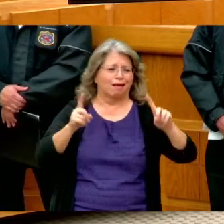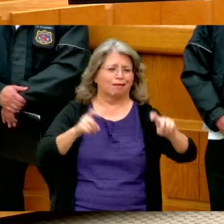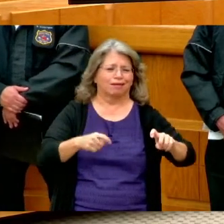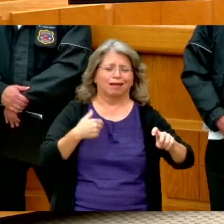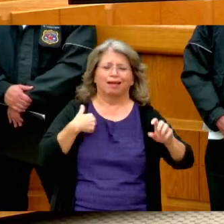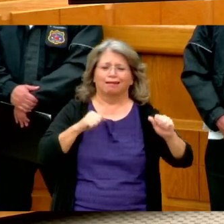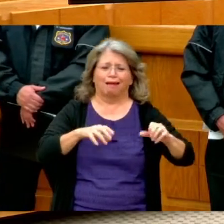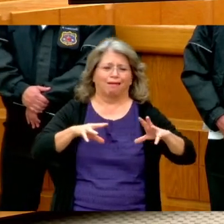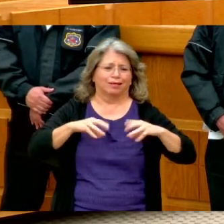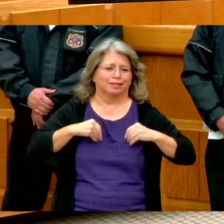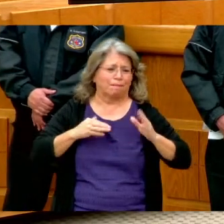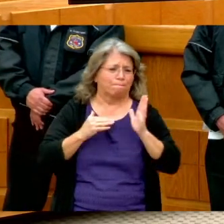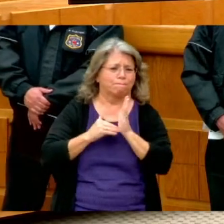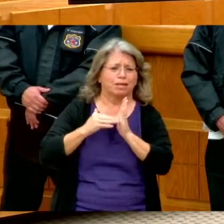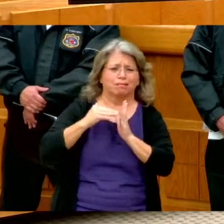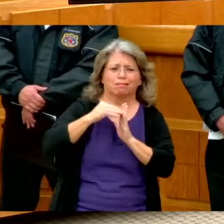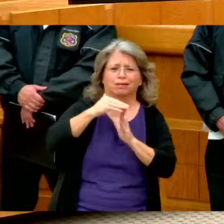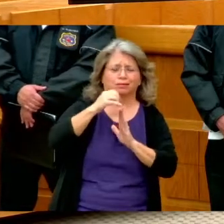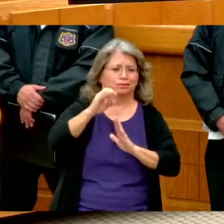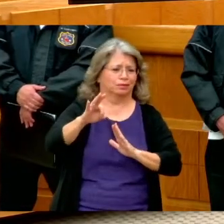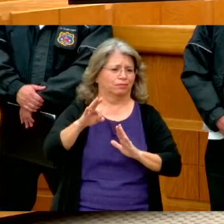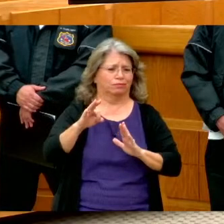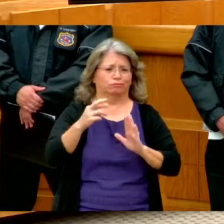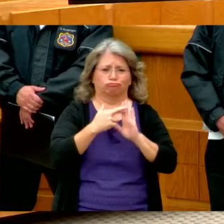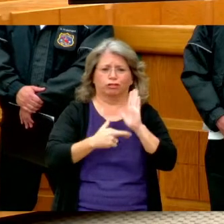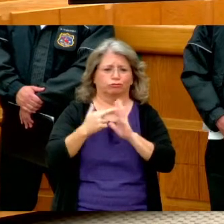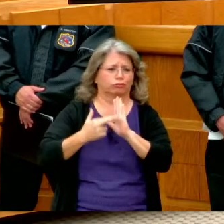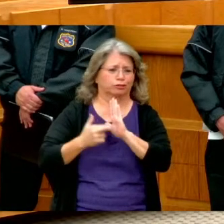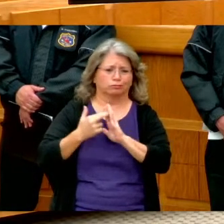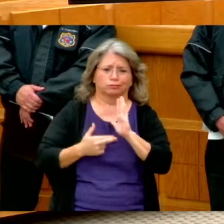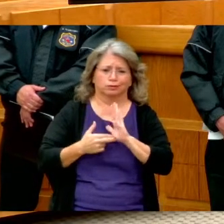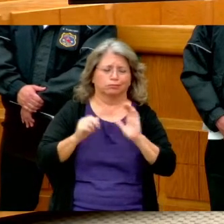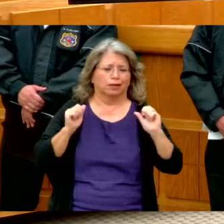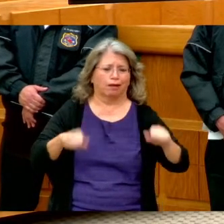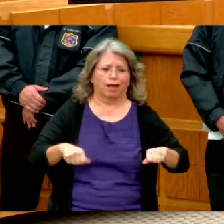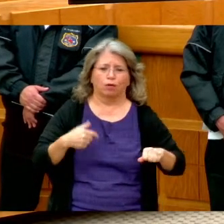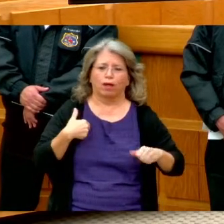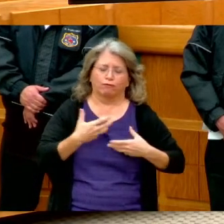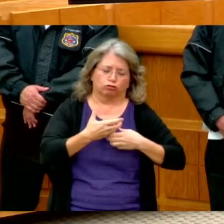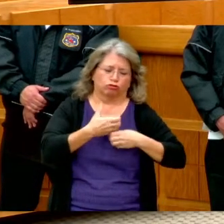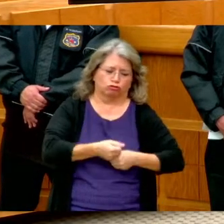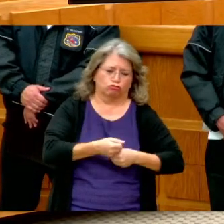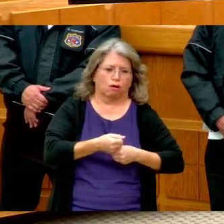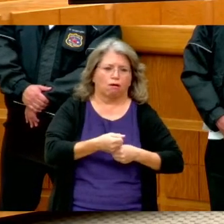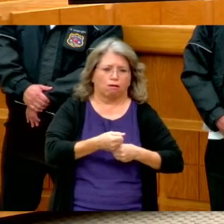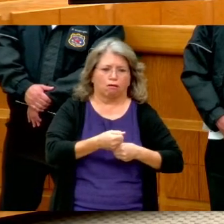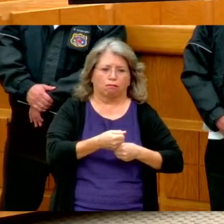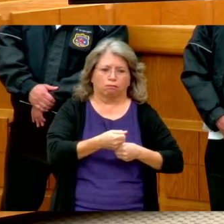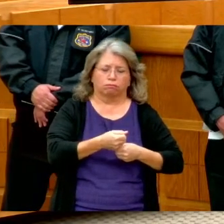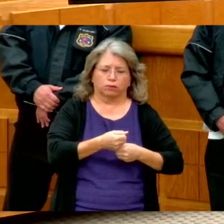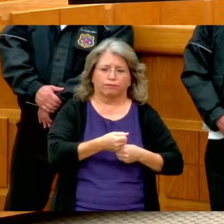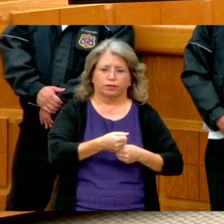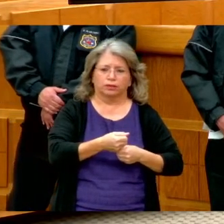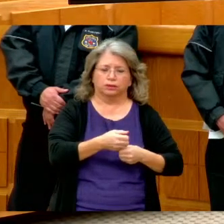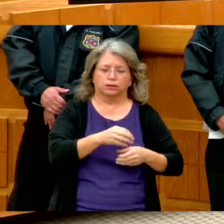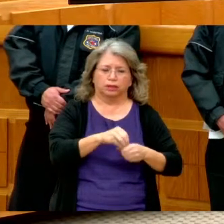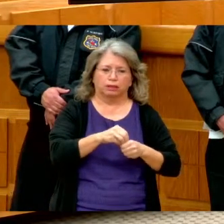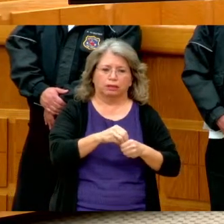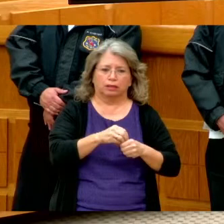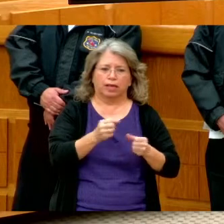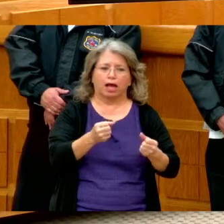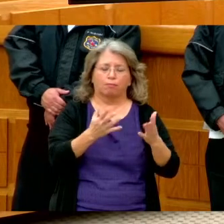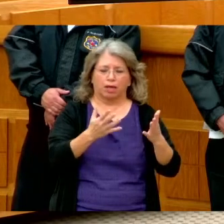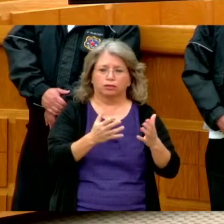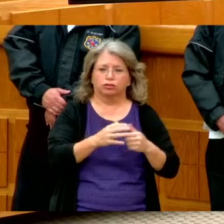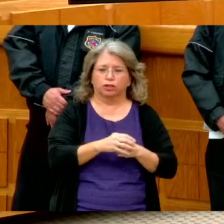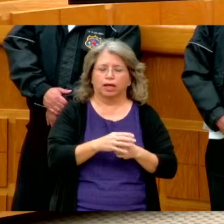registrations. So we have very good, strong confidence in the application and the load and the resources. And there's redundancy